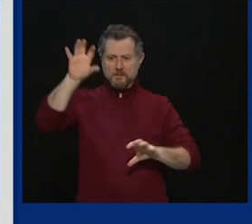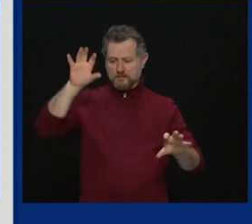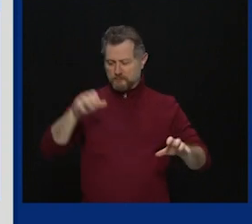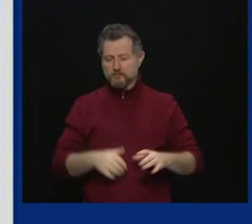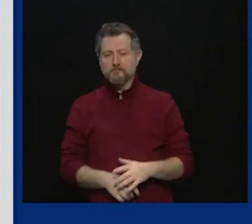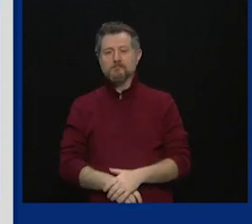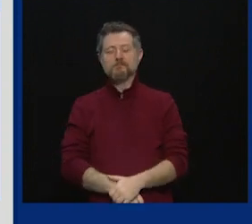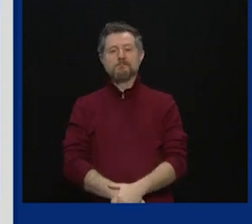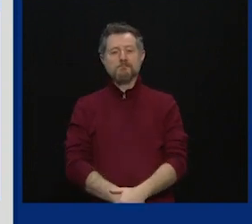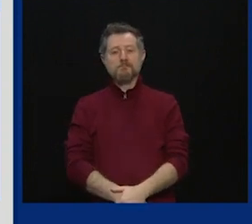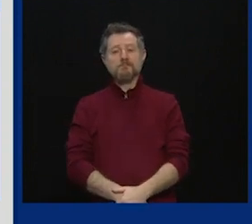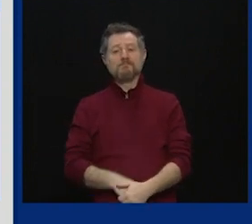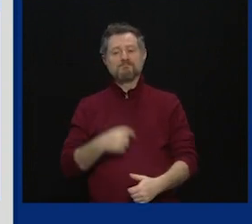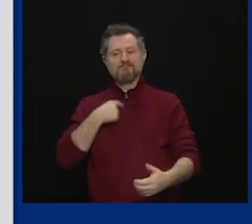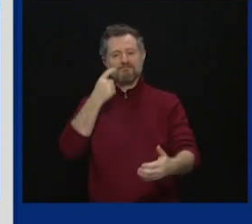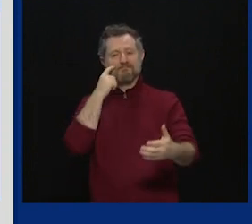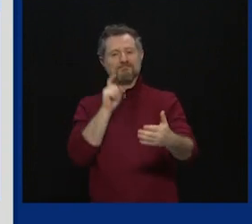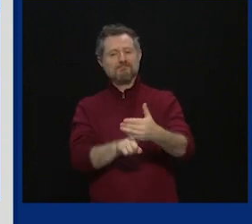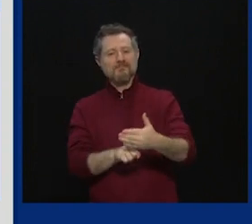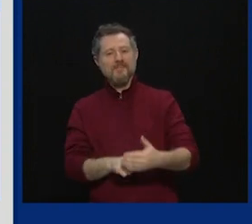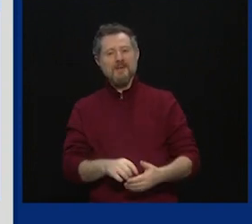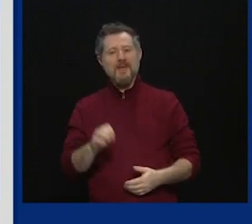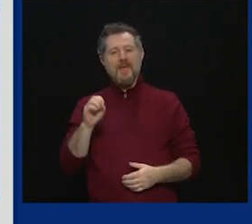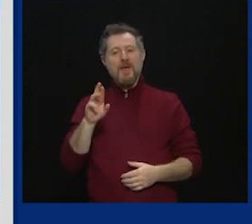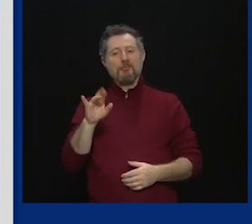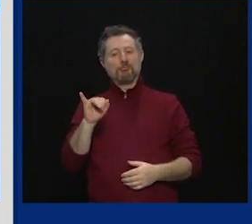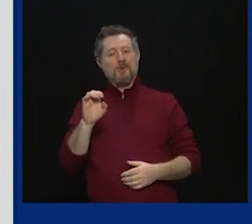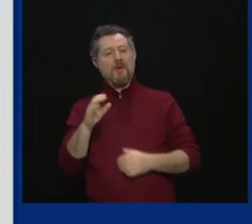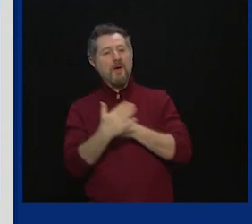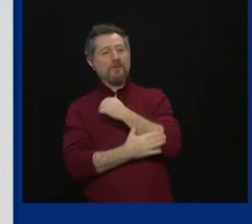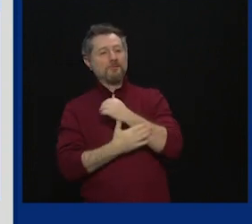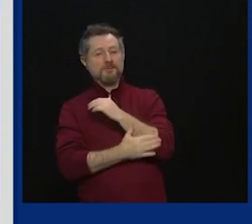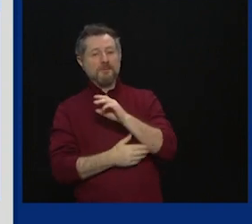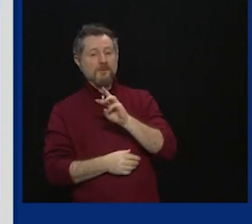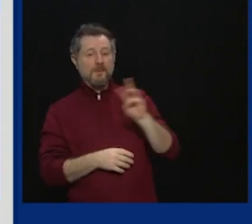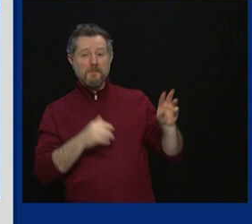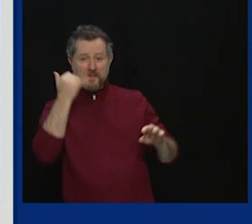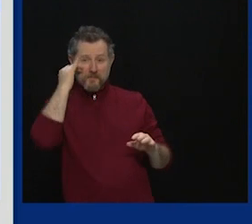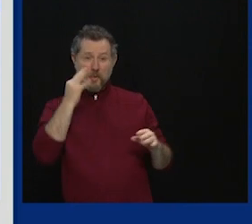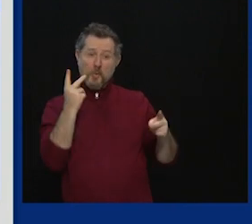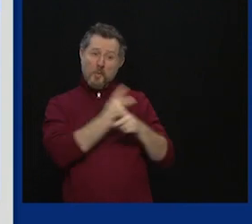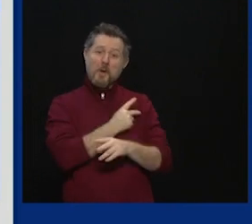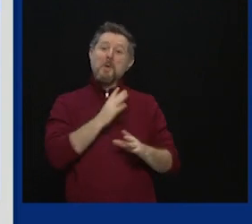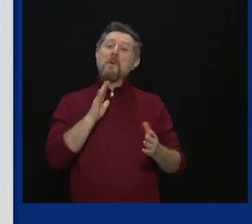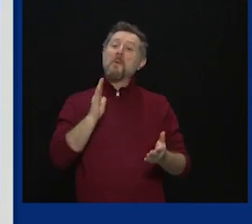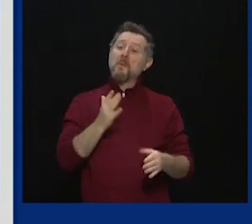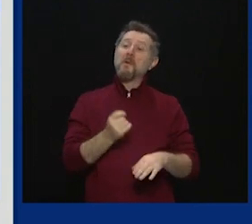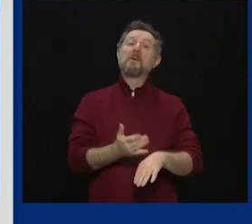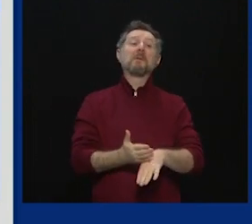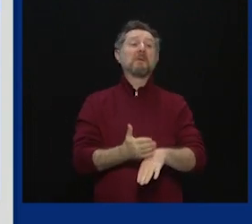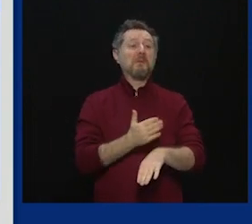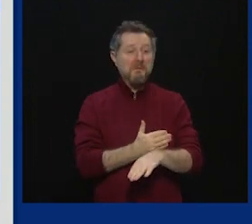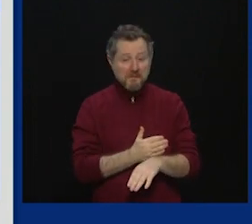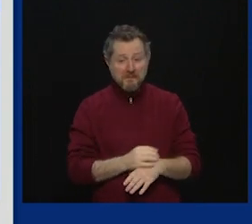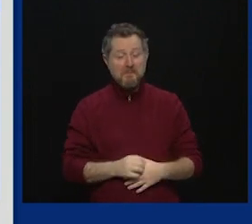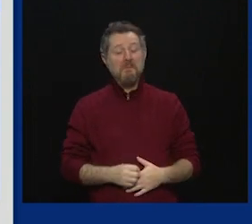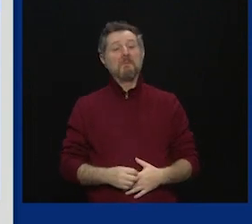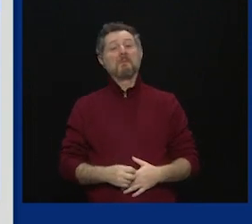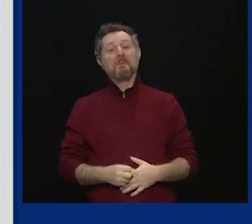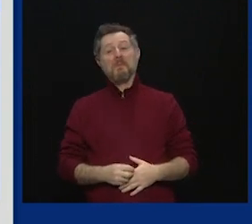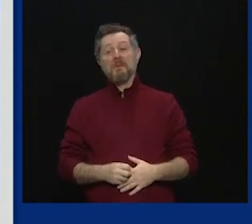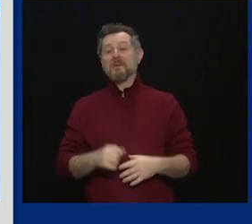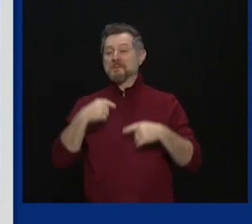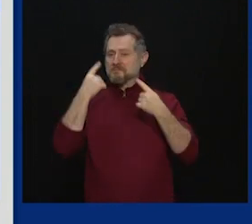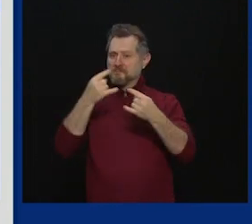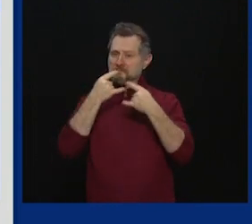I will take note that places like Erie County had been worse. It's trending a little bit better. They've had a mask mandate in place for a number